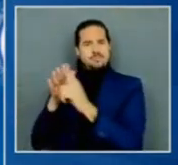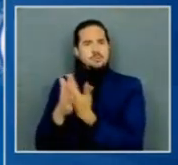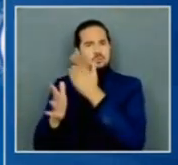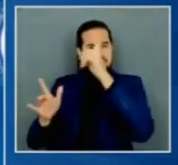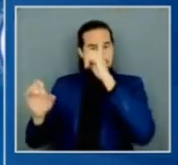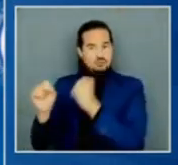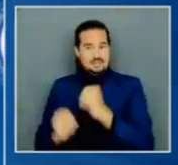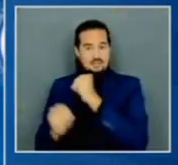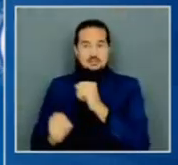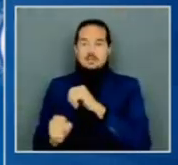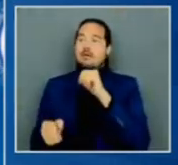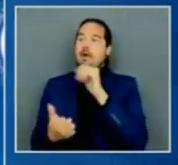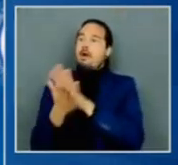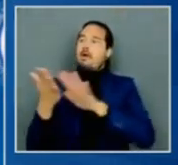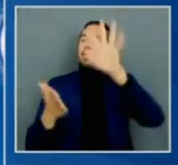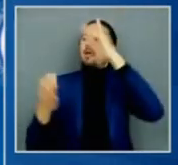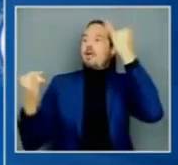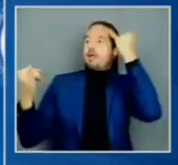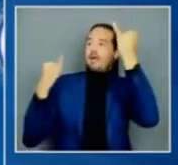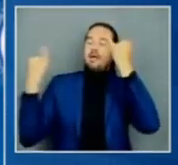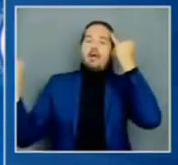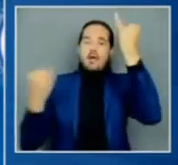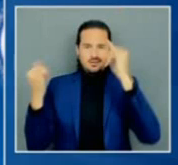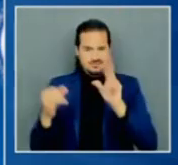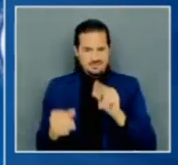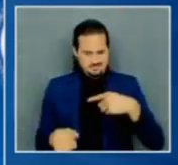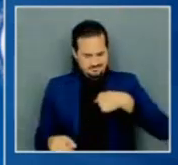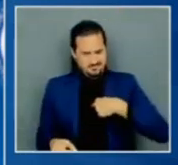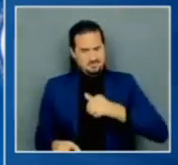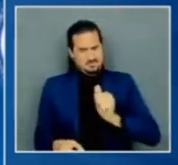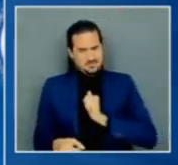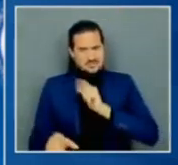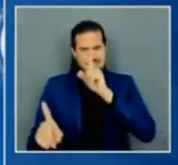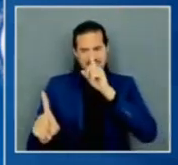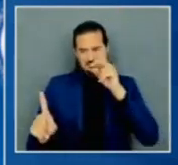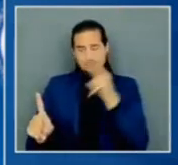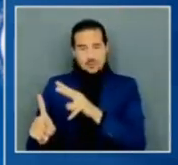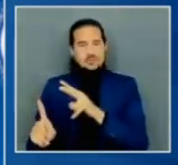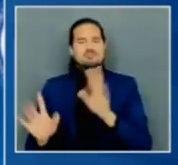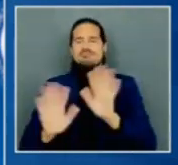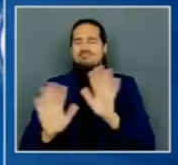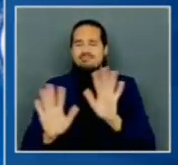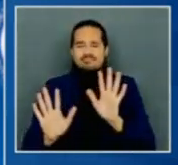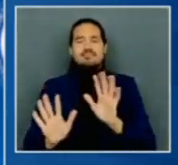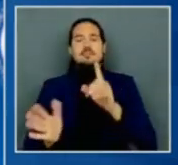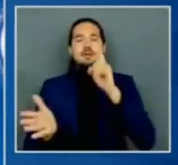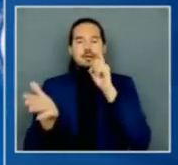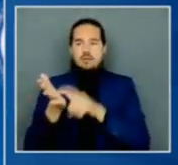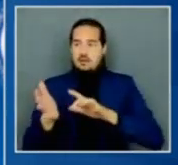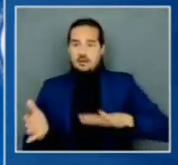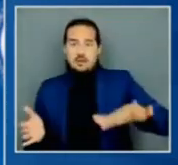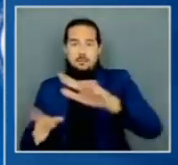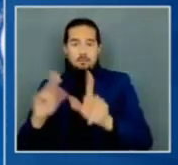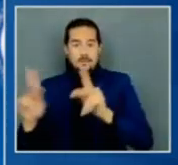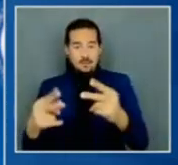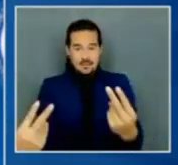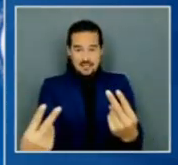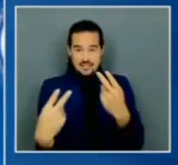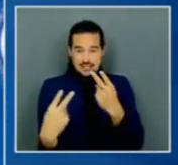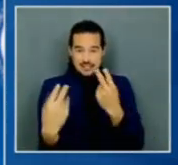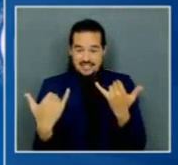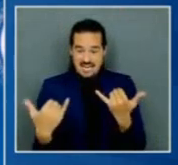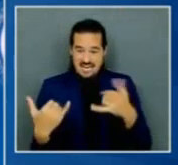isn't academic, it's personal. I'm also mindful that the eyes of history are on this appointment, knowing